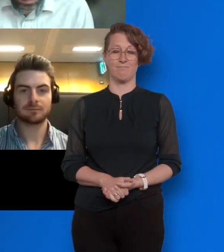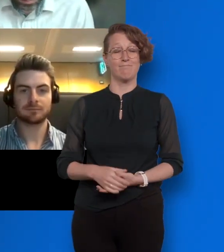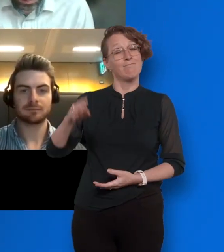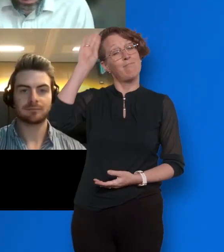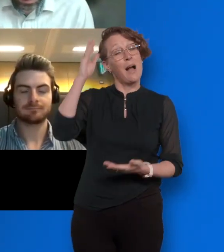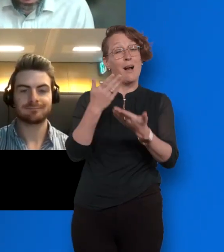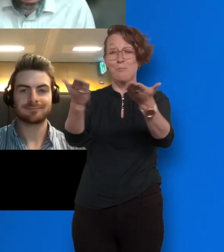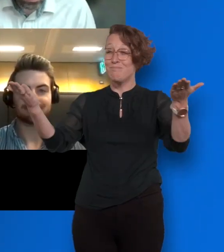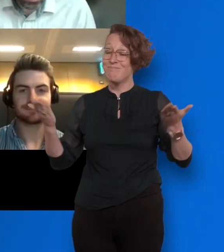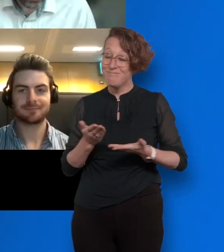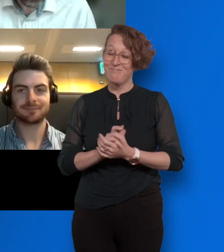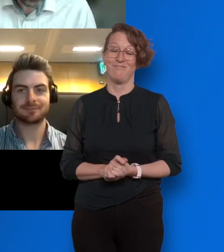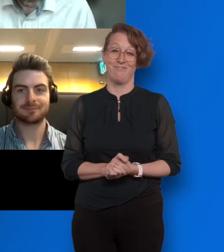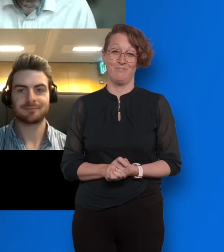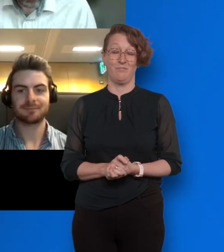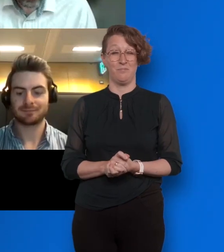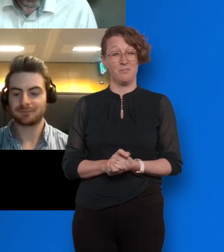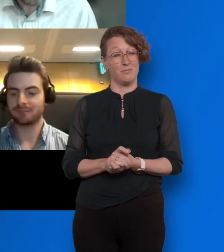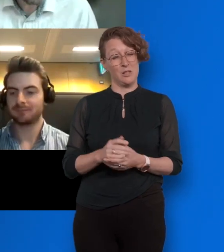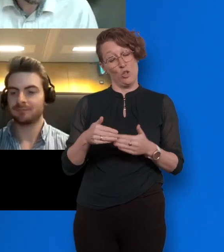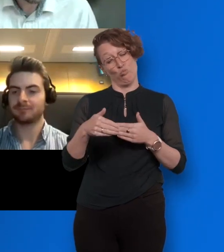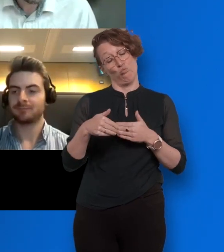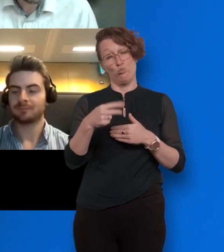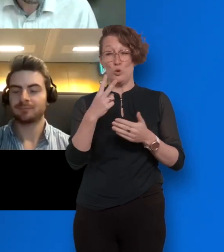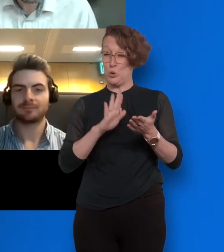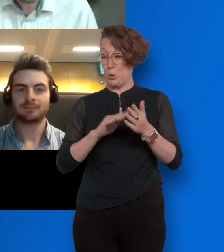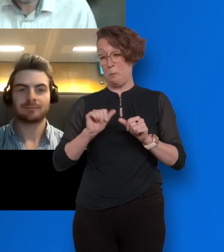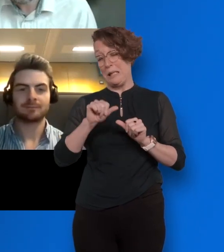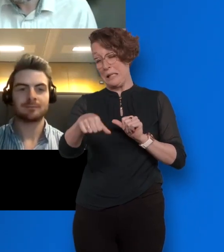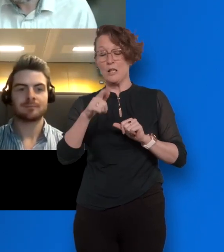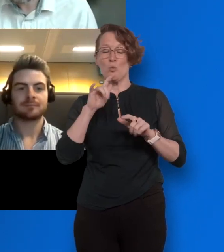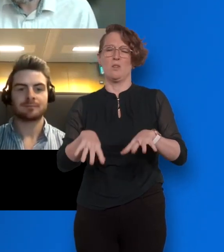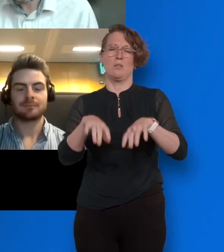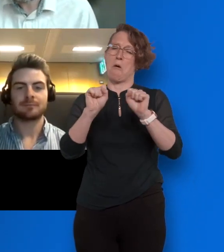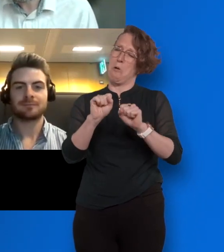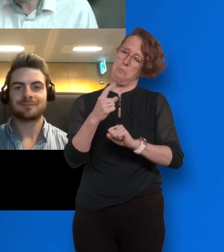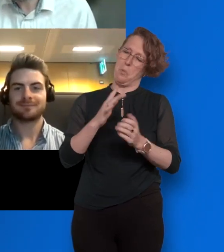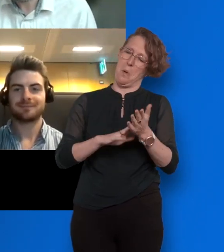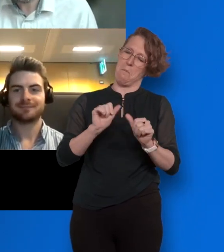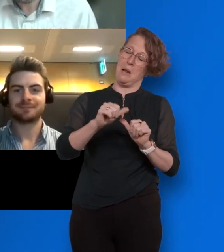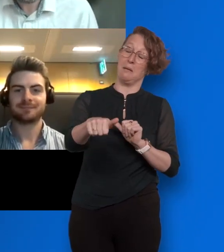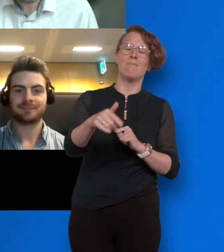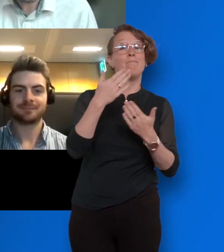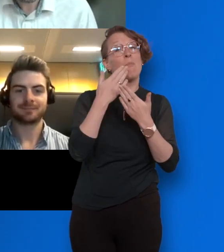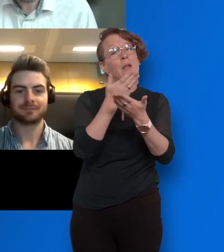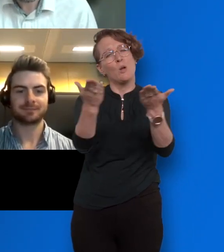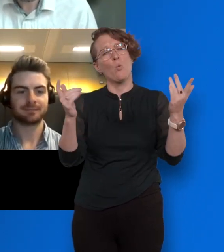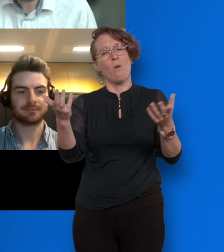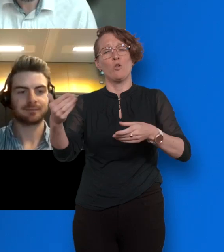Hi, everyone. We'll start in a minute or two, probably a minute. Thanks for